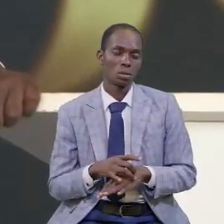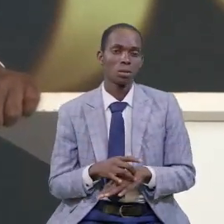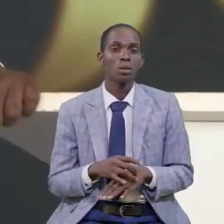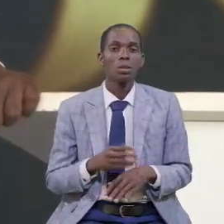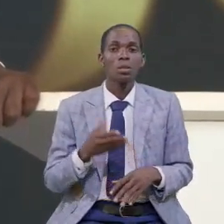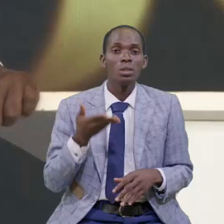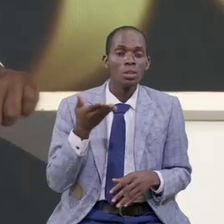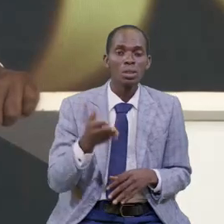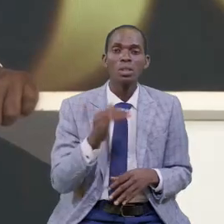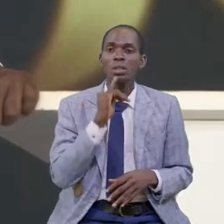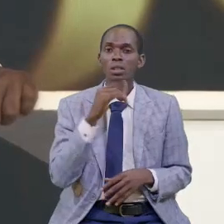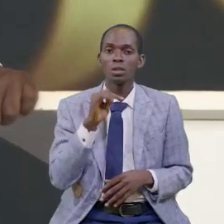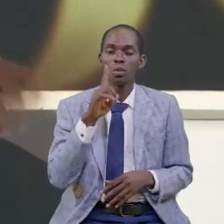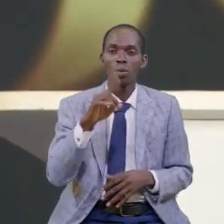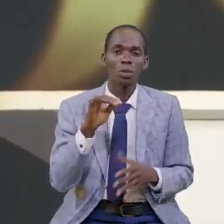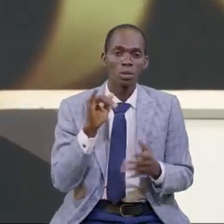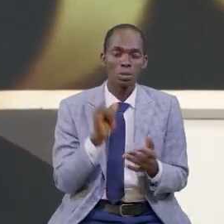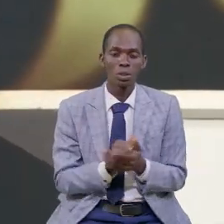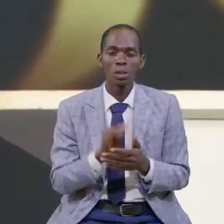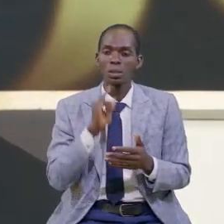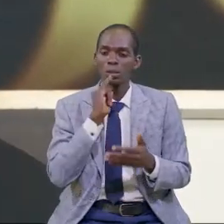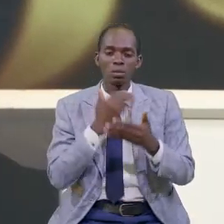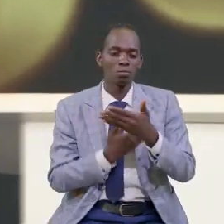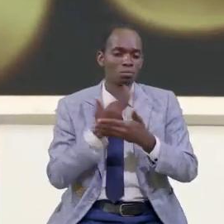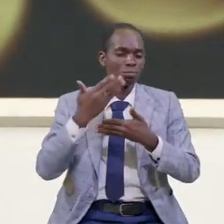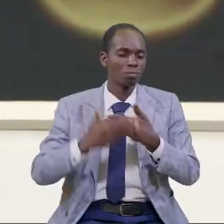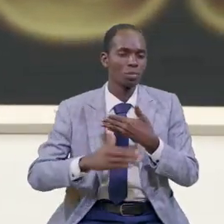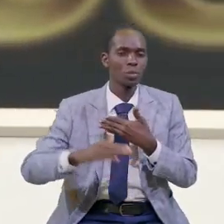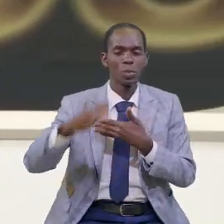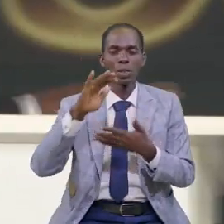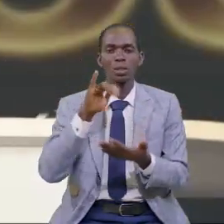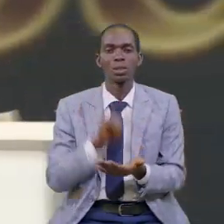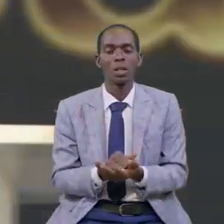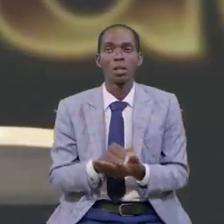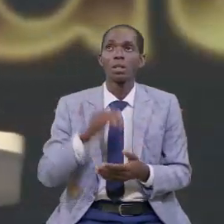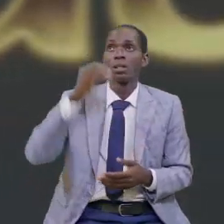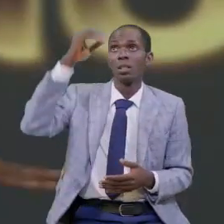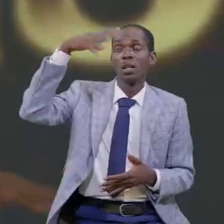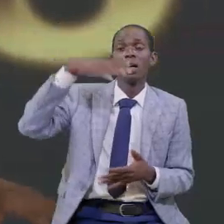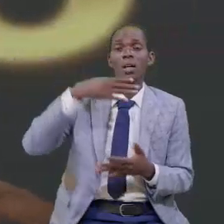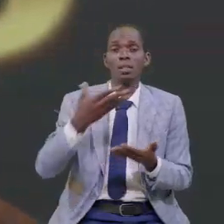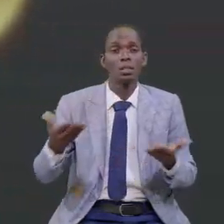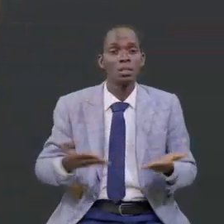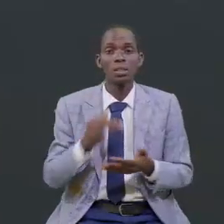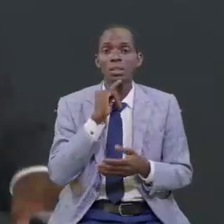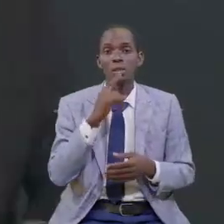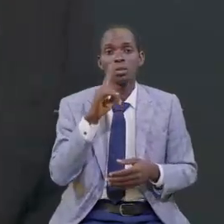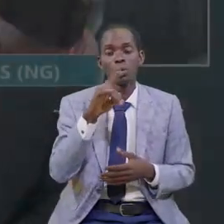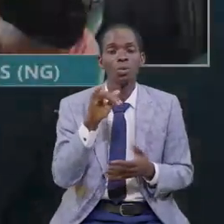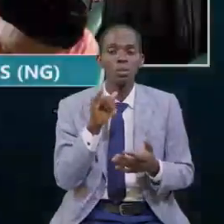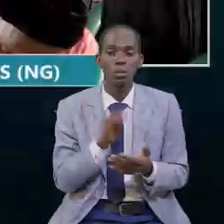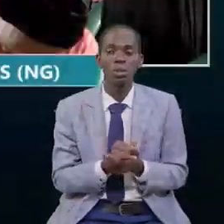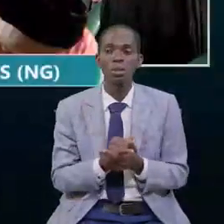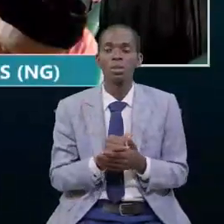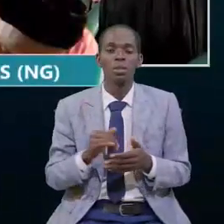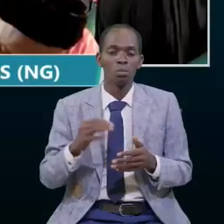them, shines beyond them. And here is the one that takes you beyond the sun, beyond